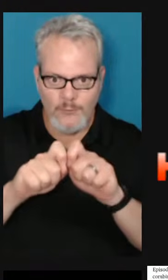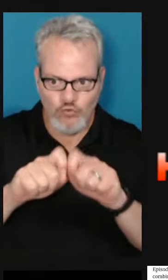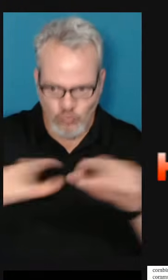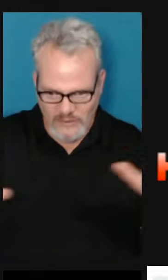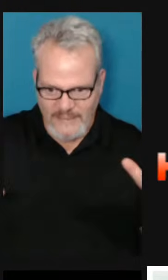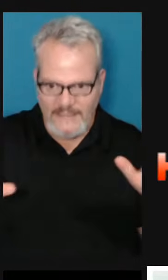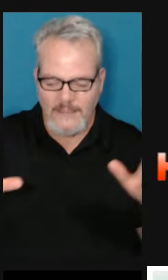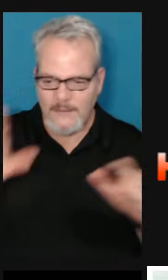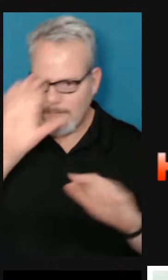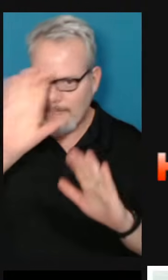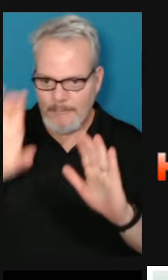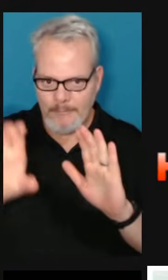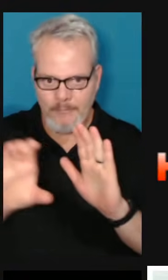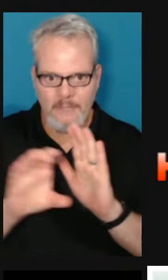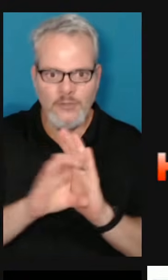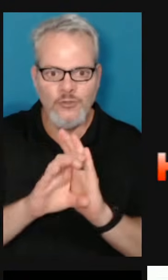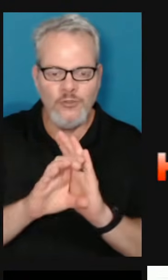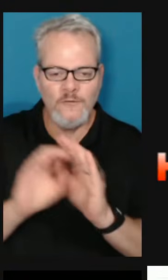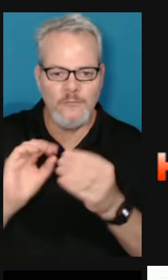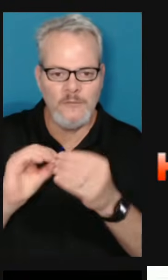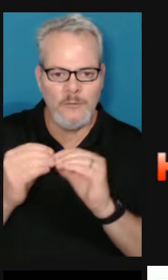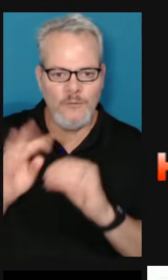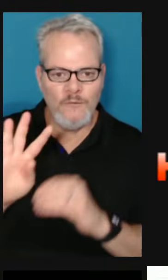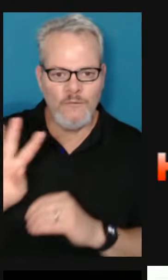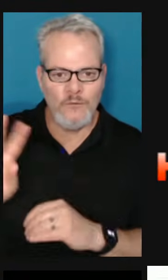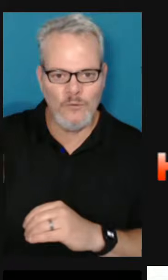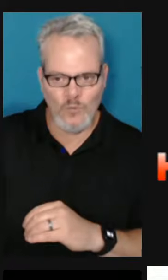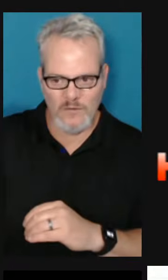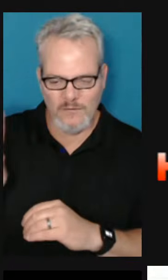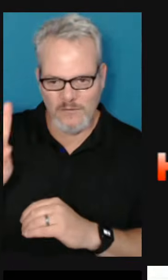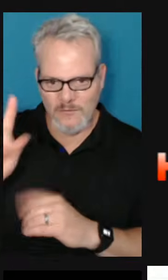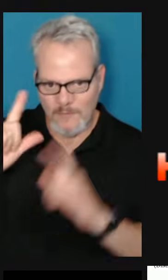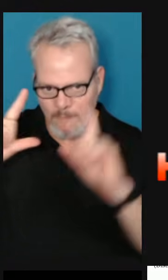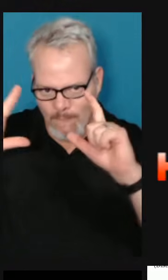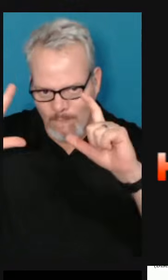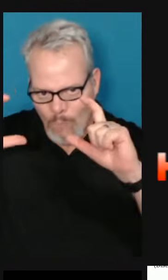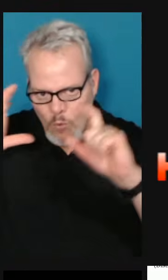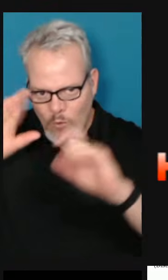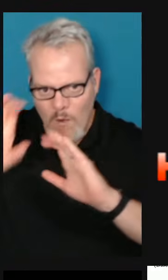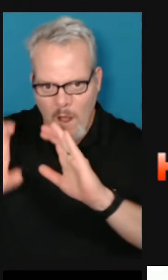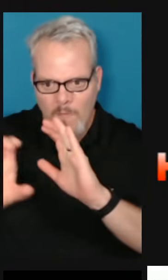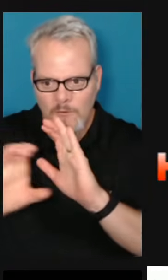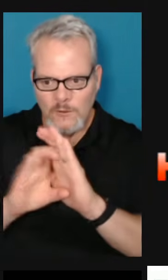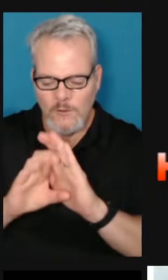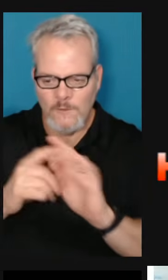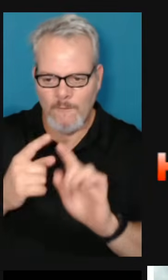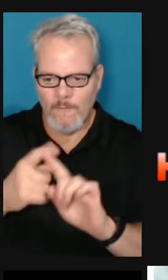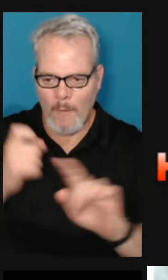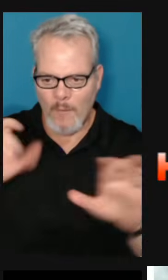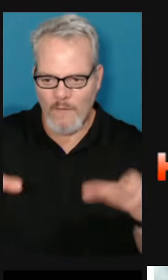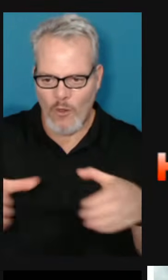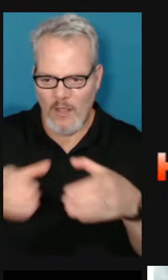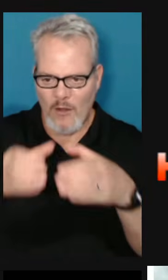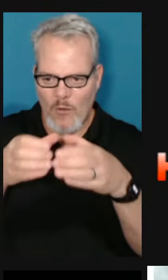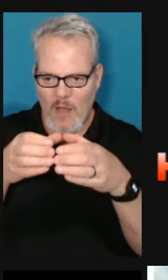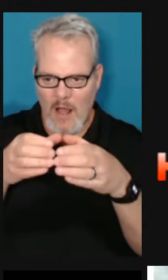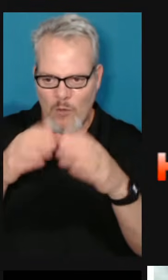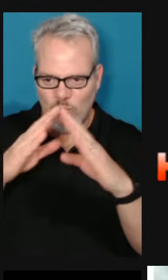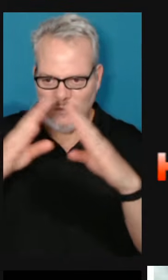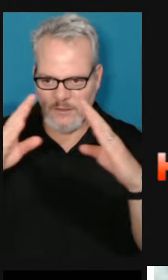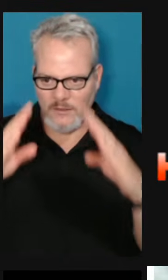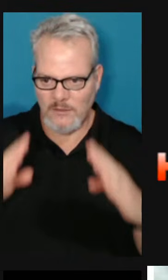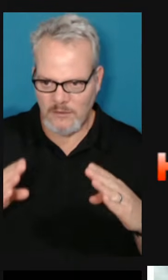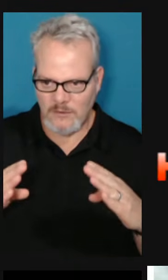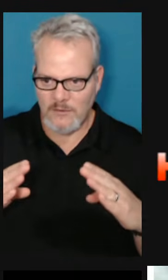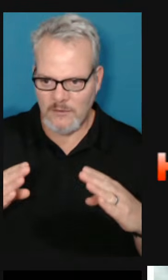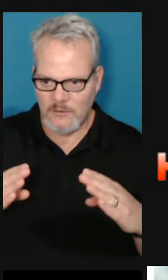41. Photographs from Volcano House here. Let's see if I can get these full screen. Yeah, from Volcano House at the very